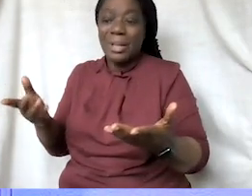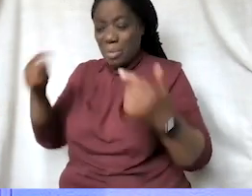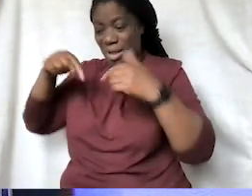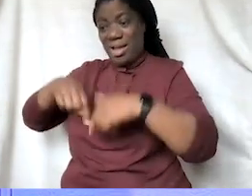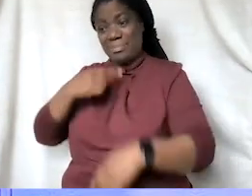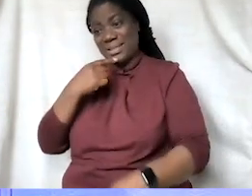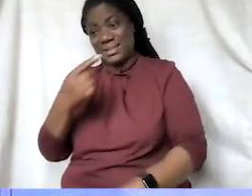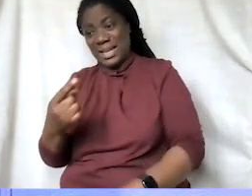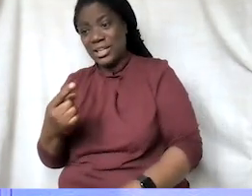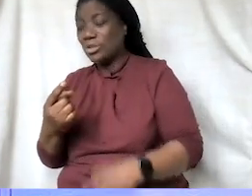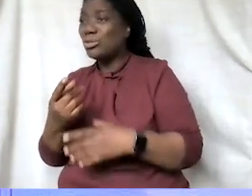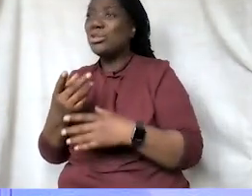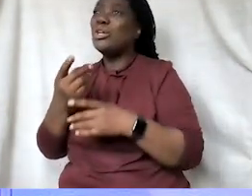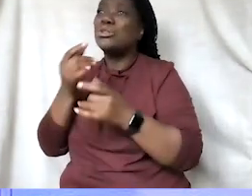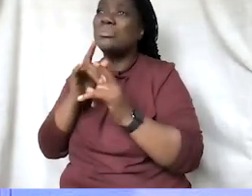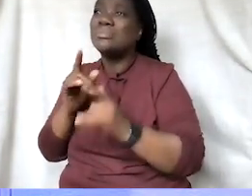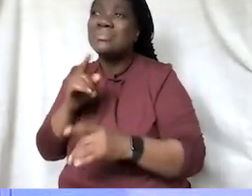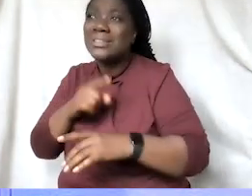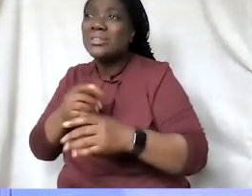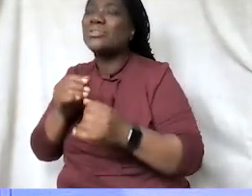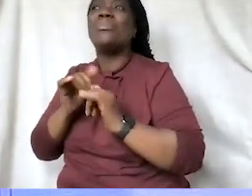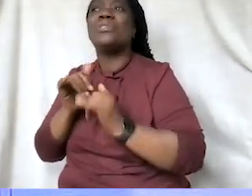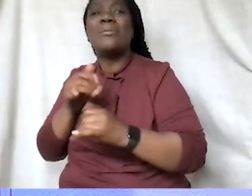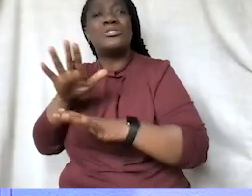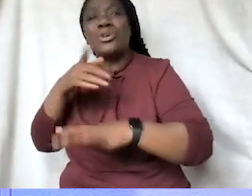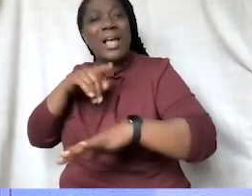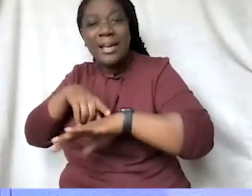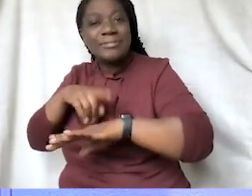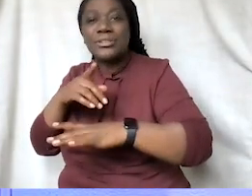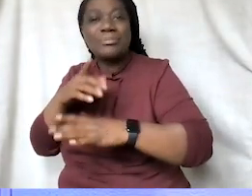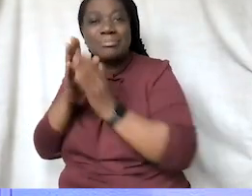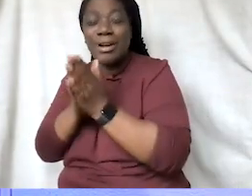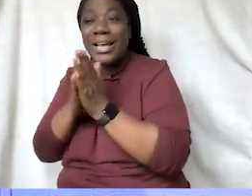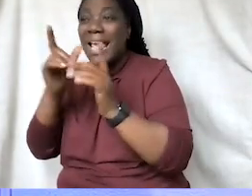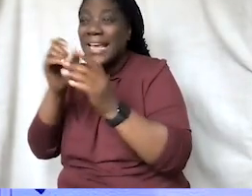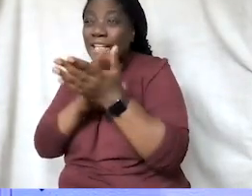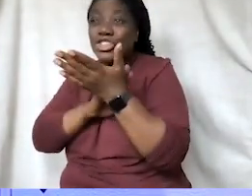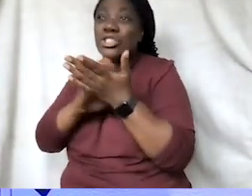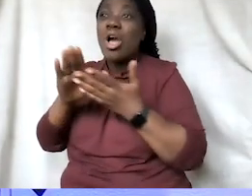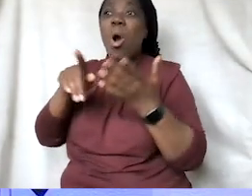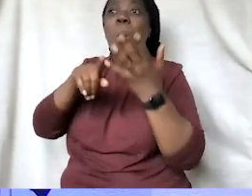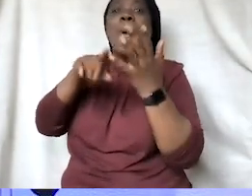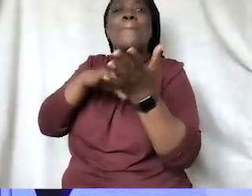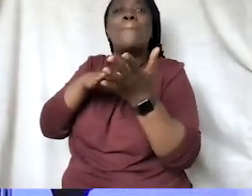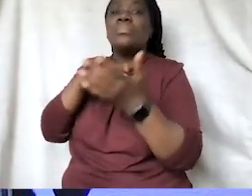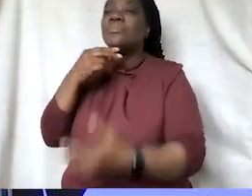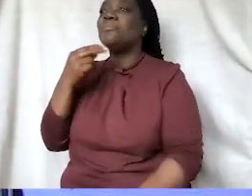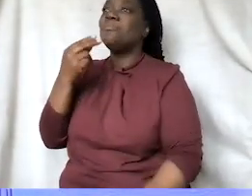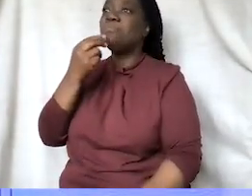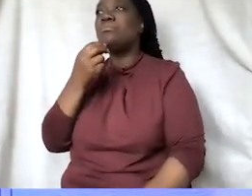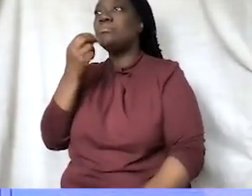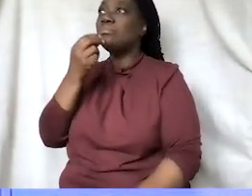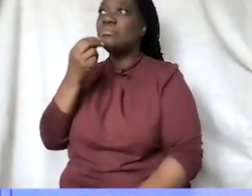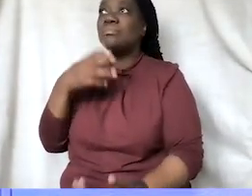you know, sometimes you don't have to pray. You can just hum. You can just whisper in your mind. The Bible